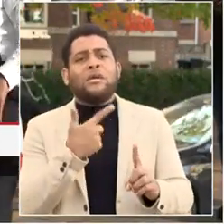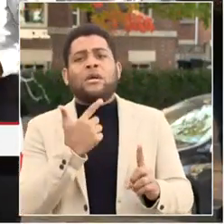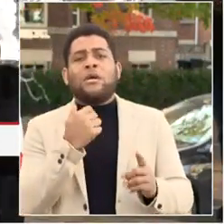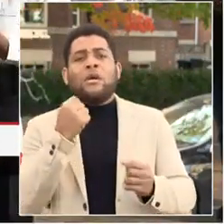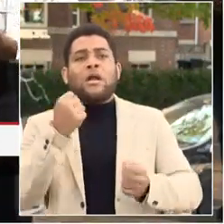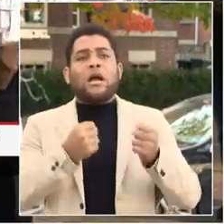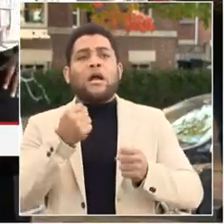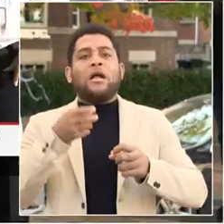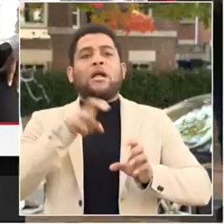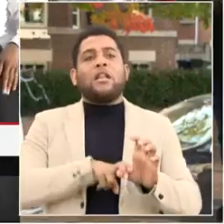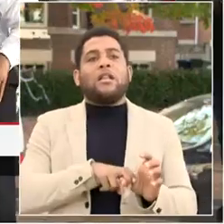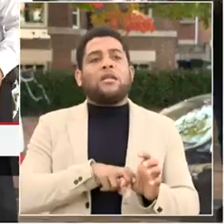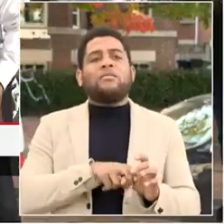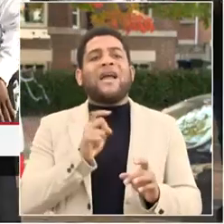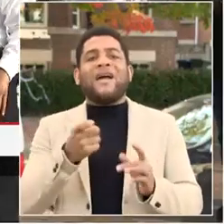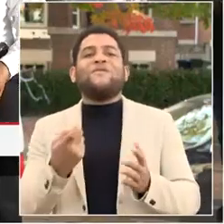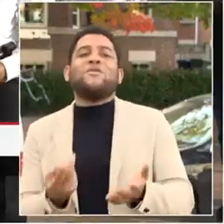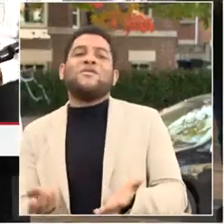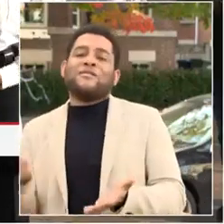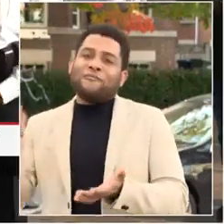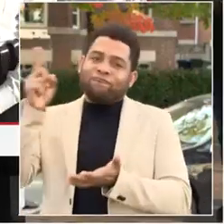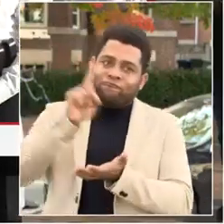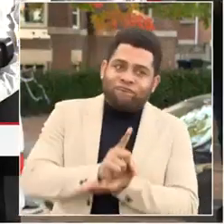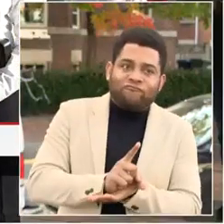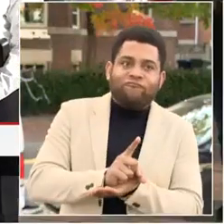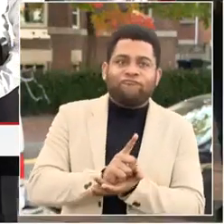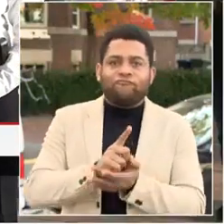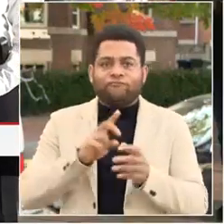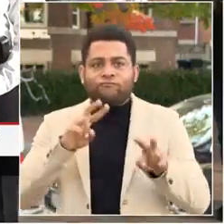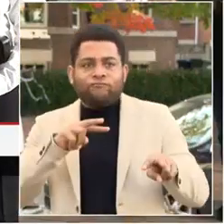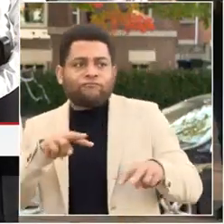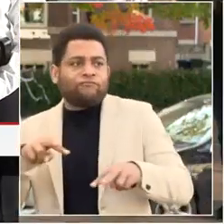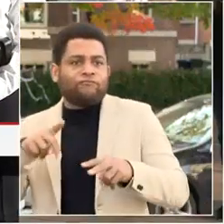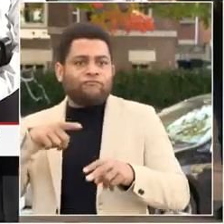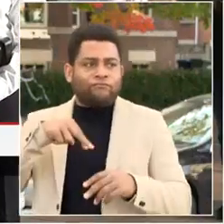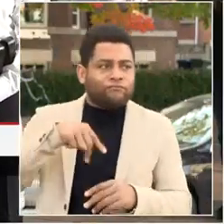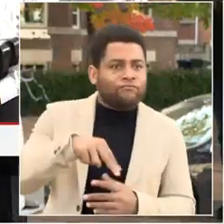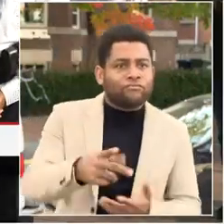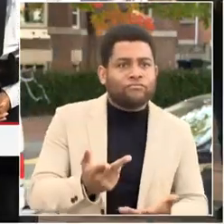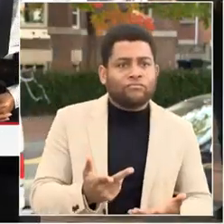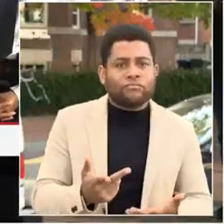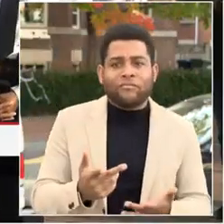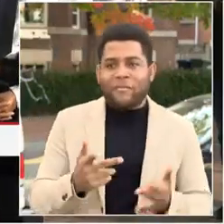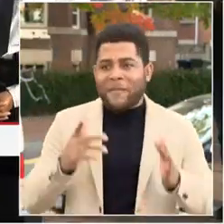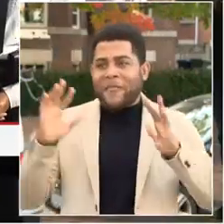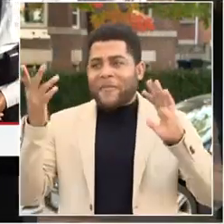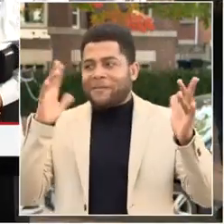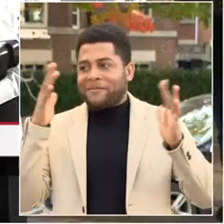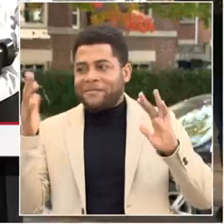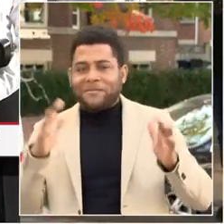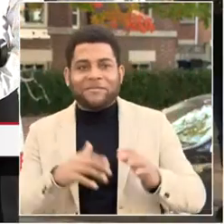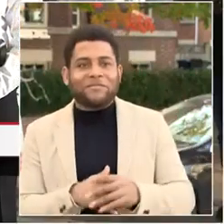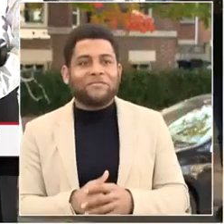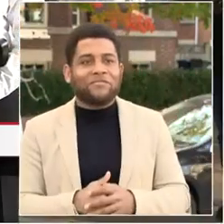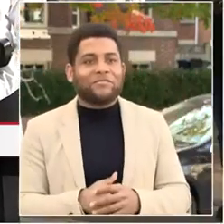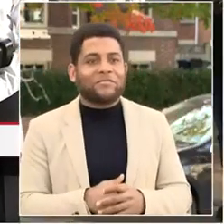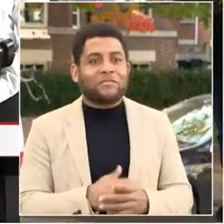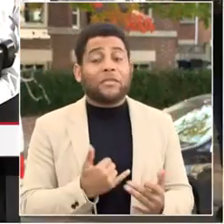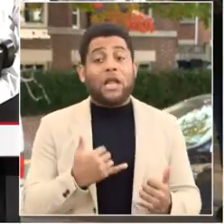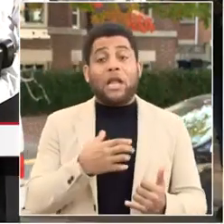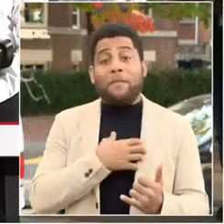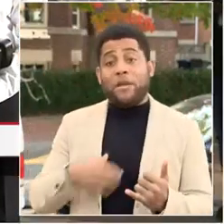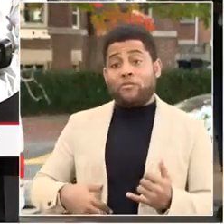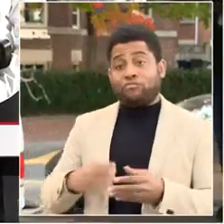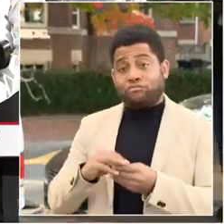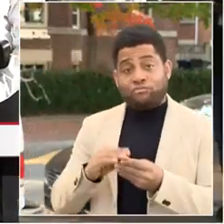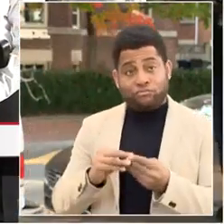And more than that, let me just add that we are in the chief and part of all of the work that